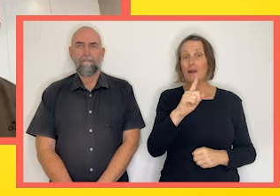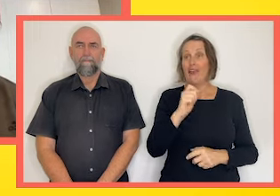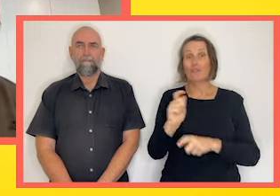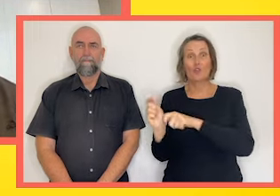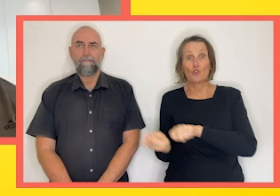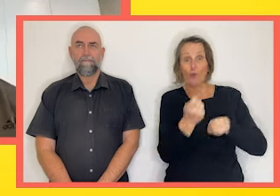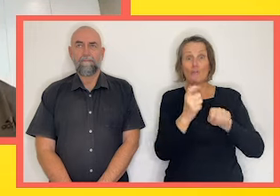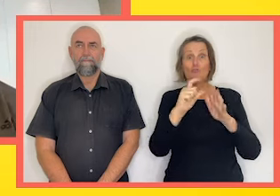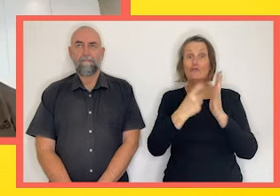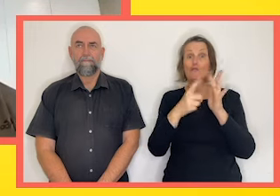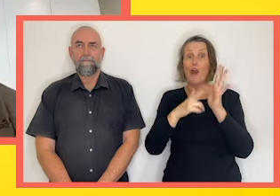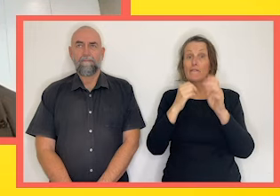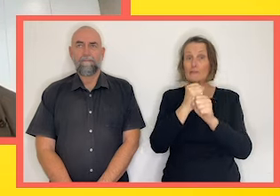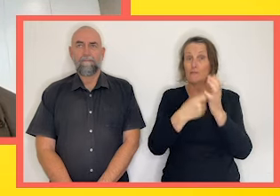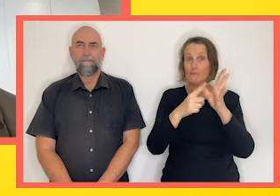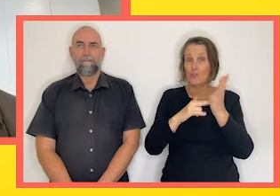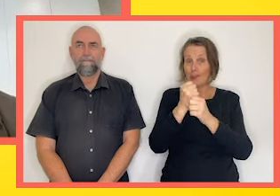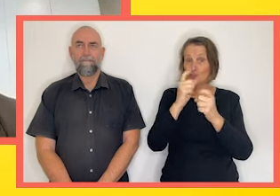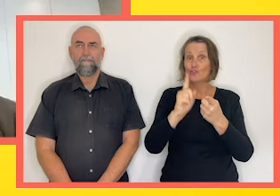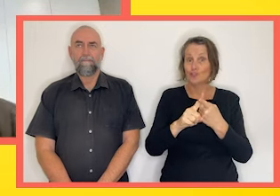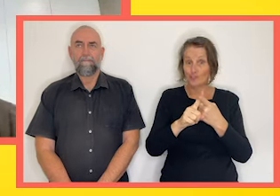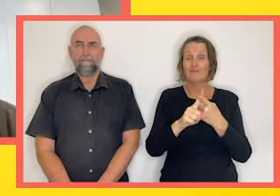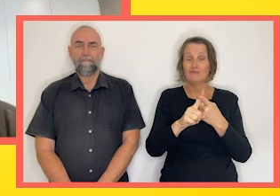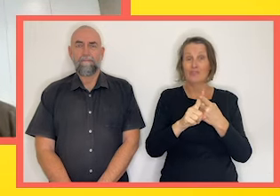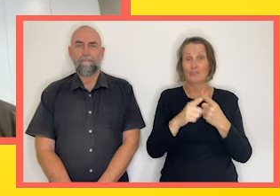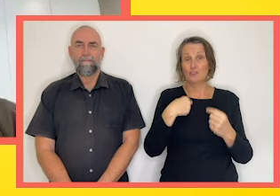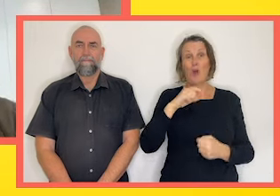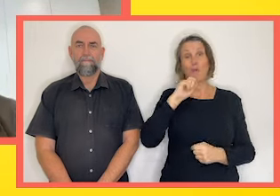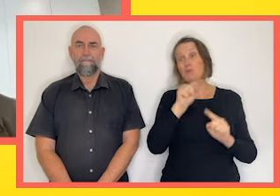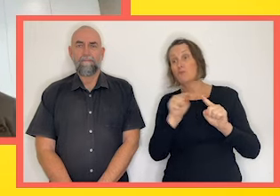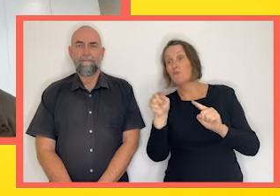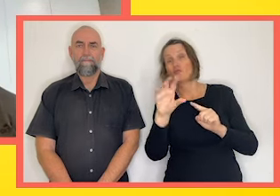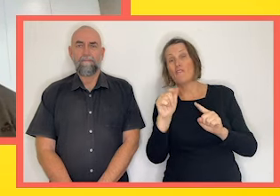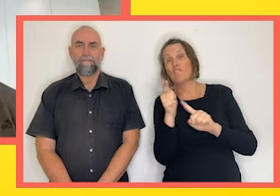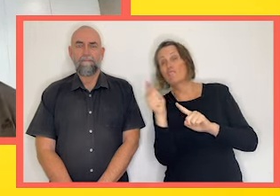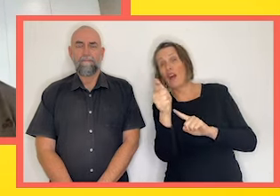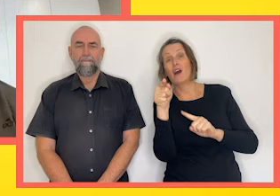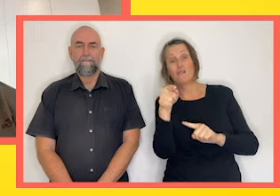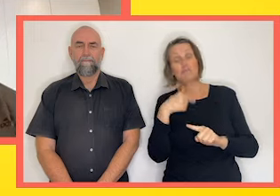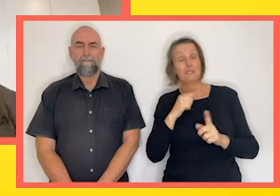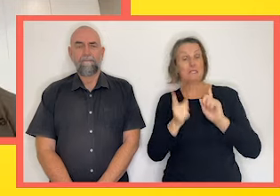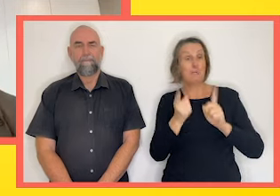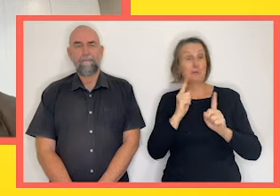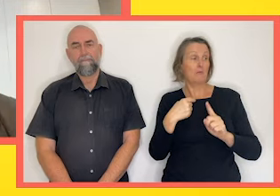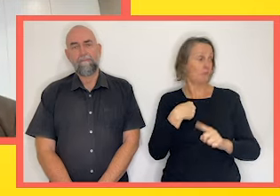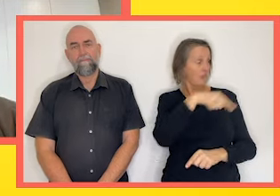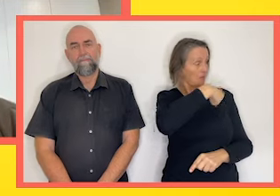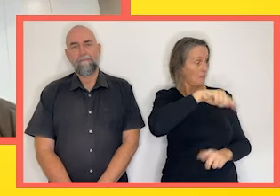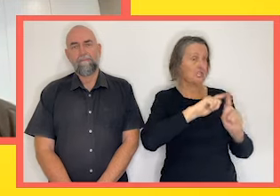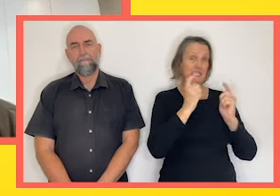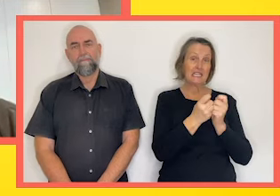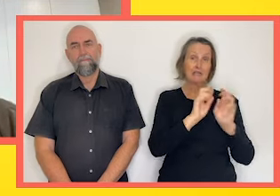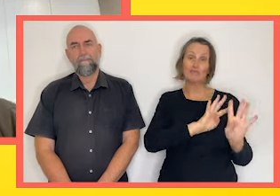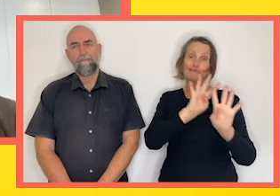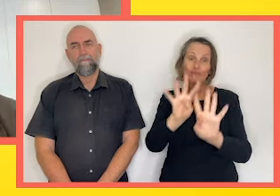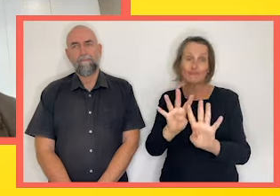driving range not far from where we train. So I train at MSAC. So 50 meters down the road, there's a golf driving range. So me and the boys will go down there